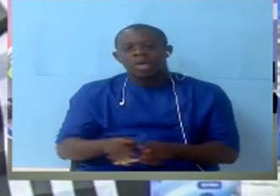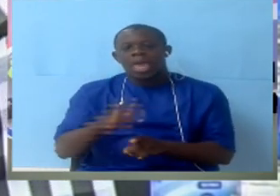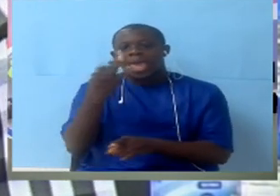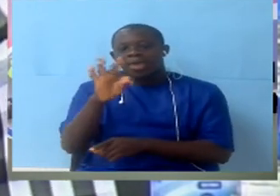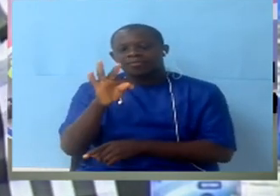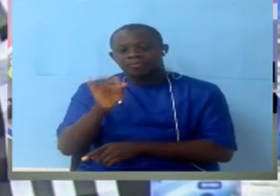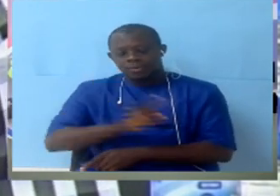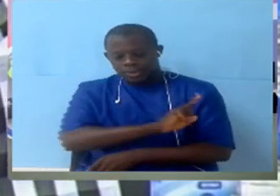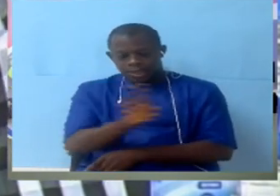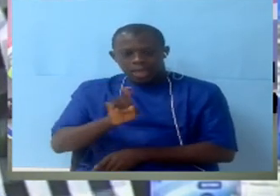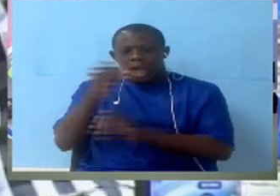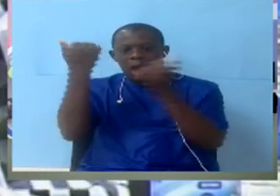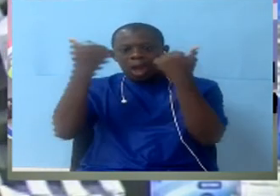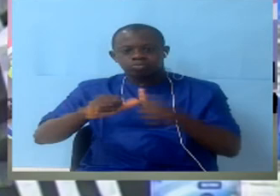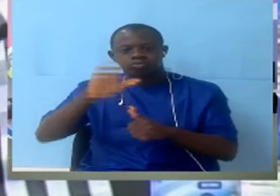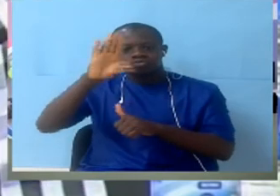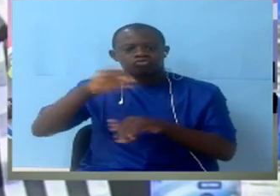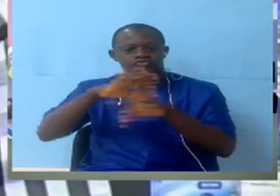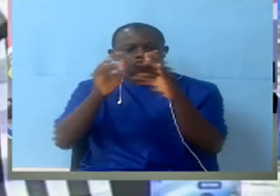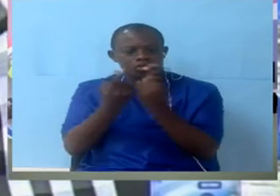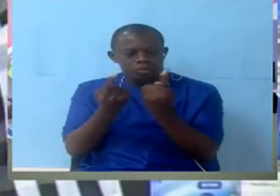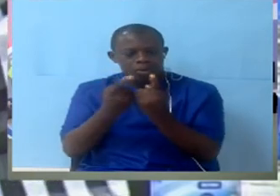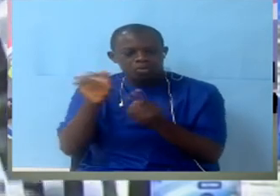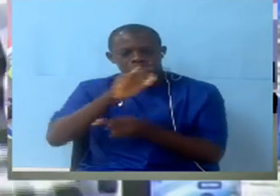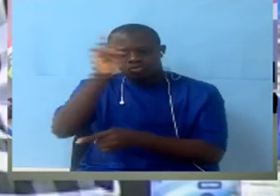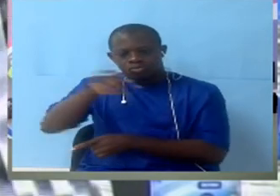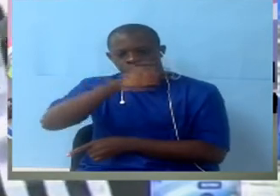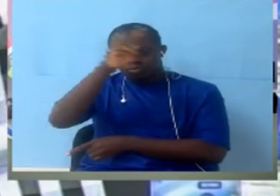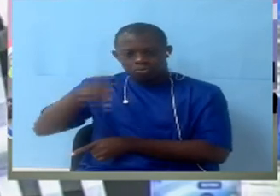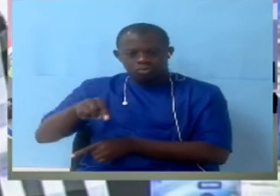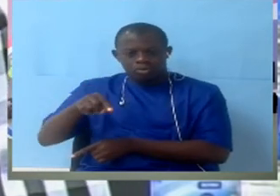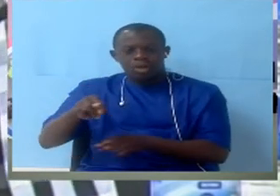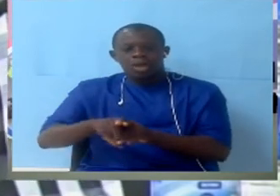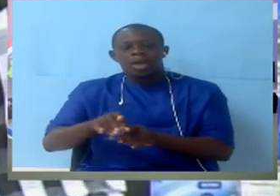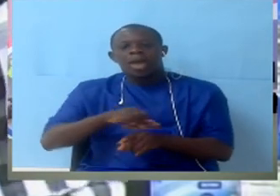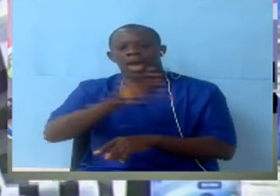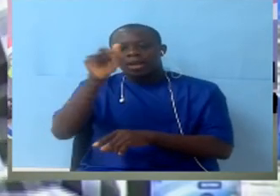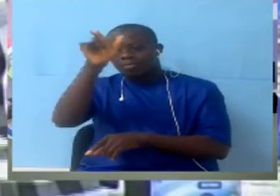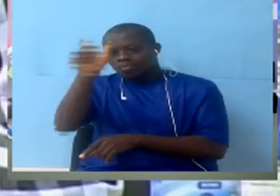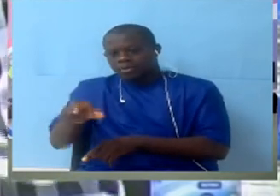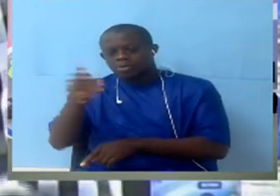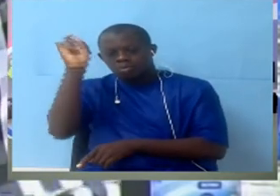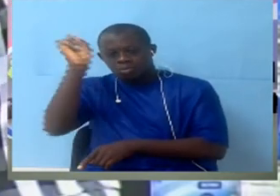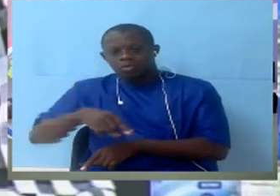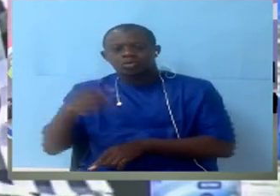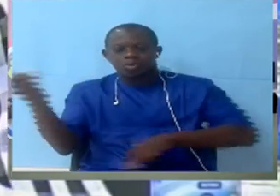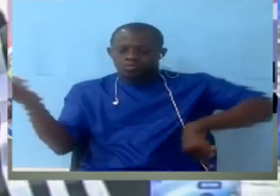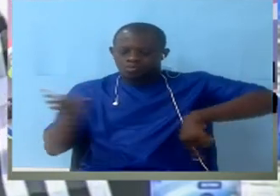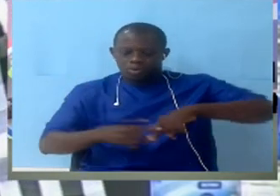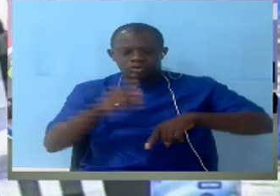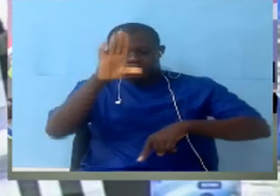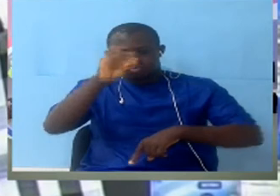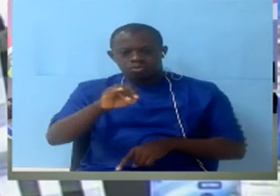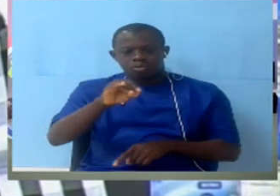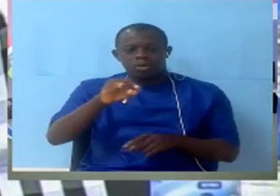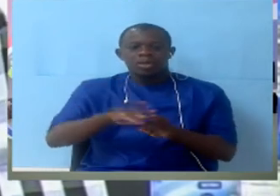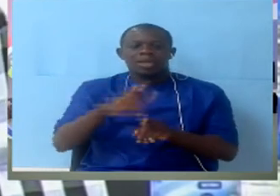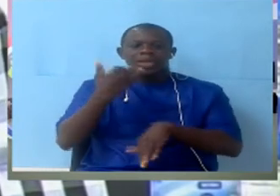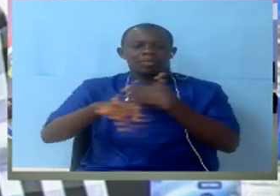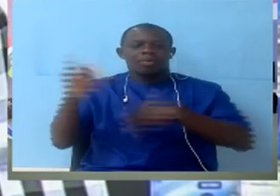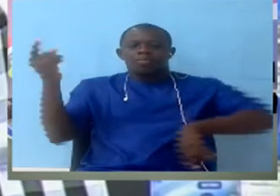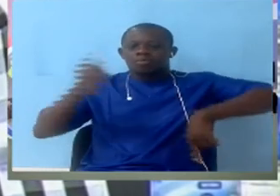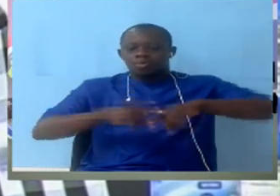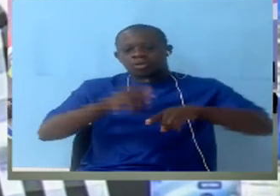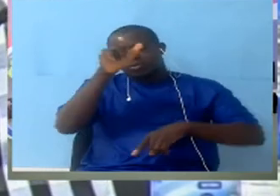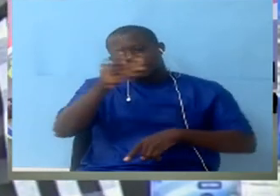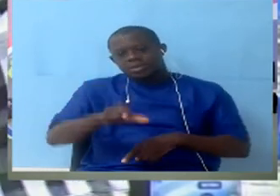But if they happen to do something is wrong, which is wrong, and the punish, and the person should be punished, they don't punish